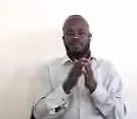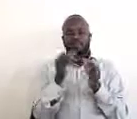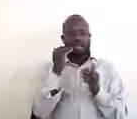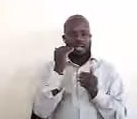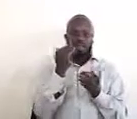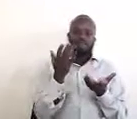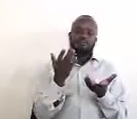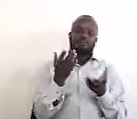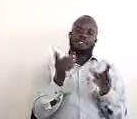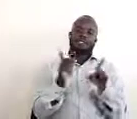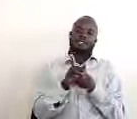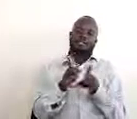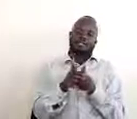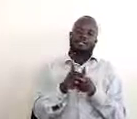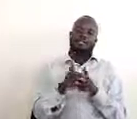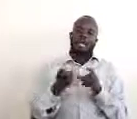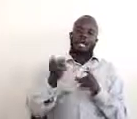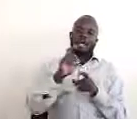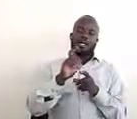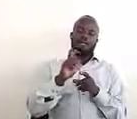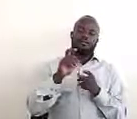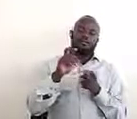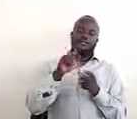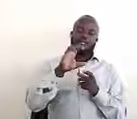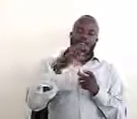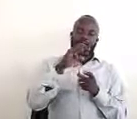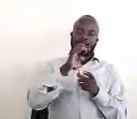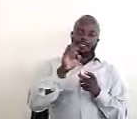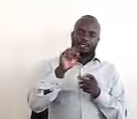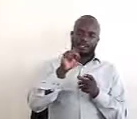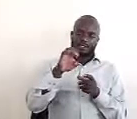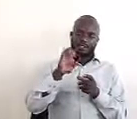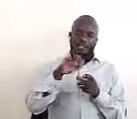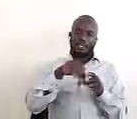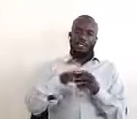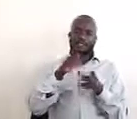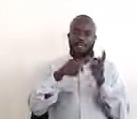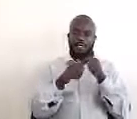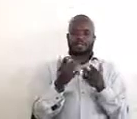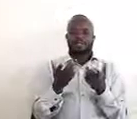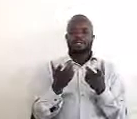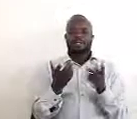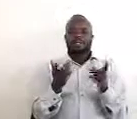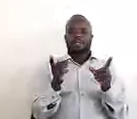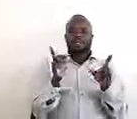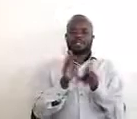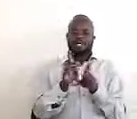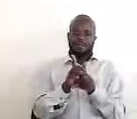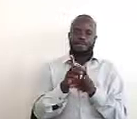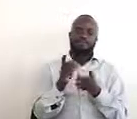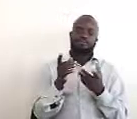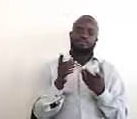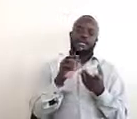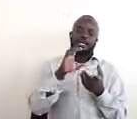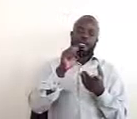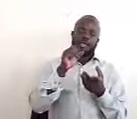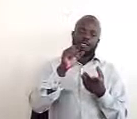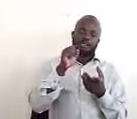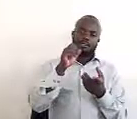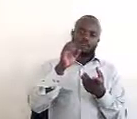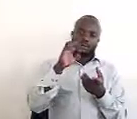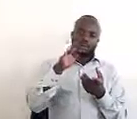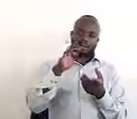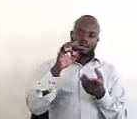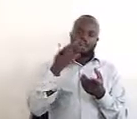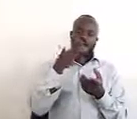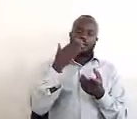butters on bread, toast, and crackers. Add grated cheese and diced meats to your meals. Add canned tuna to salad and